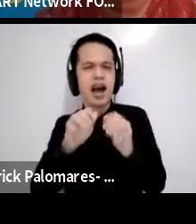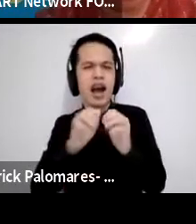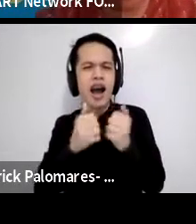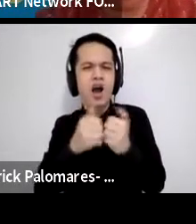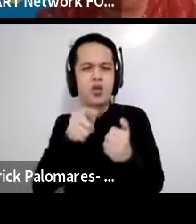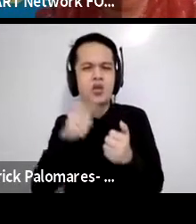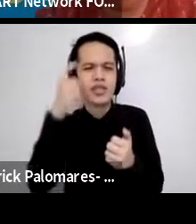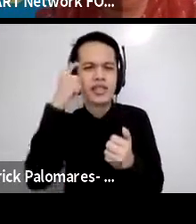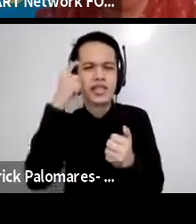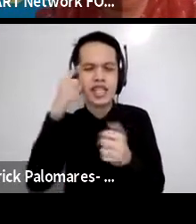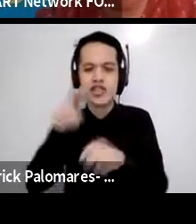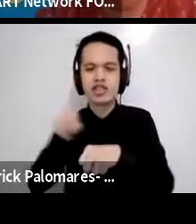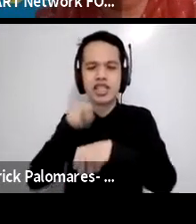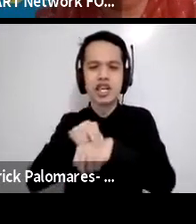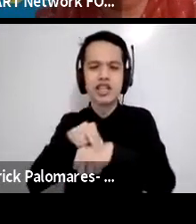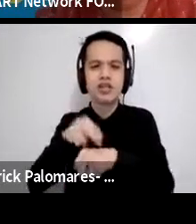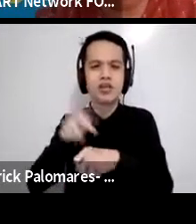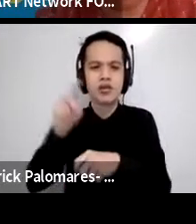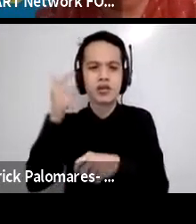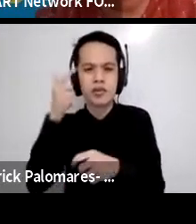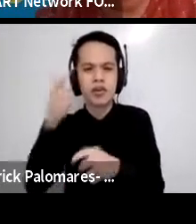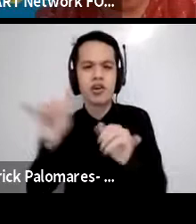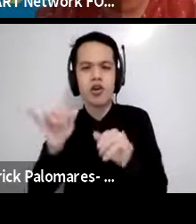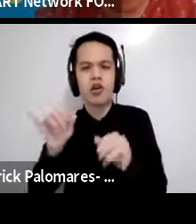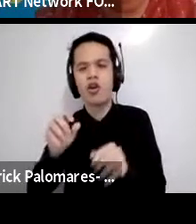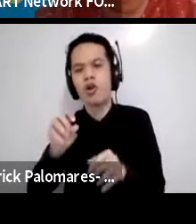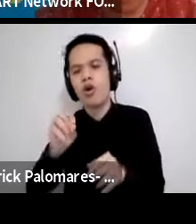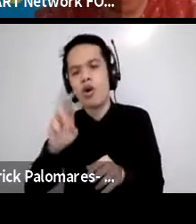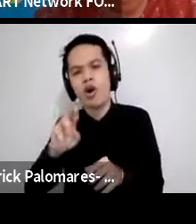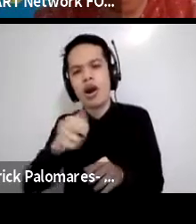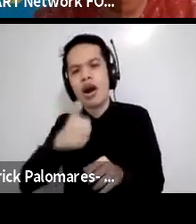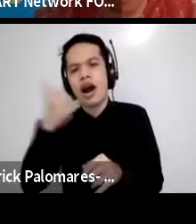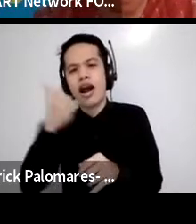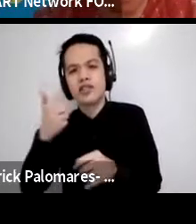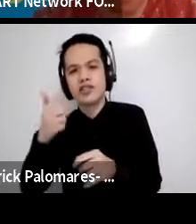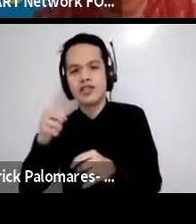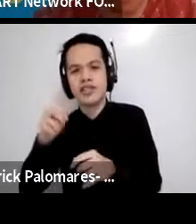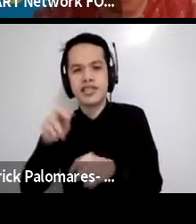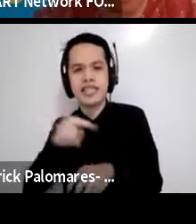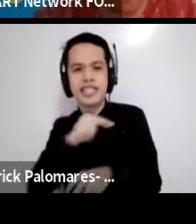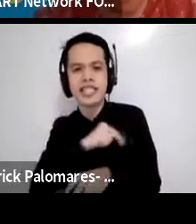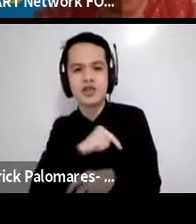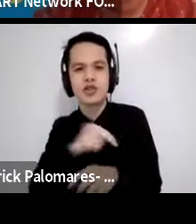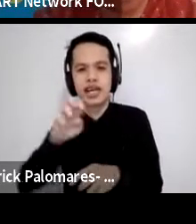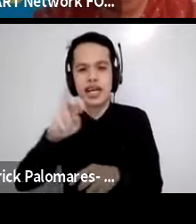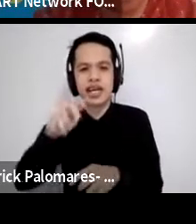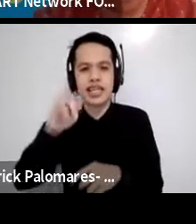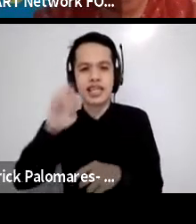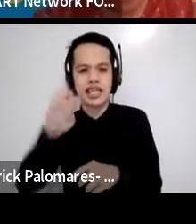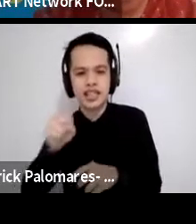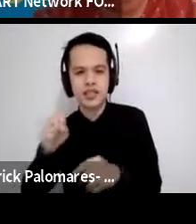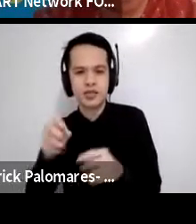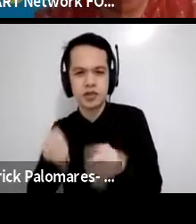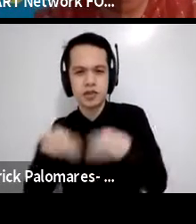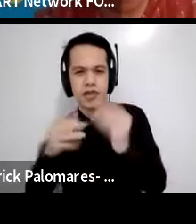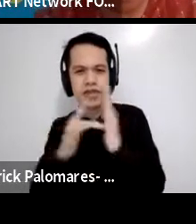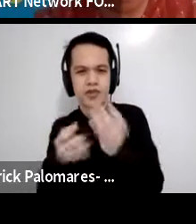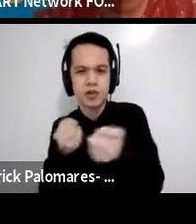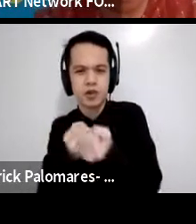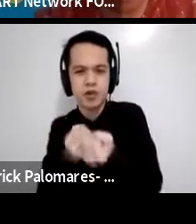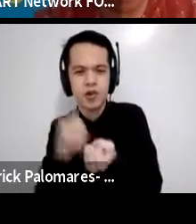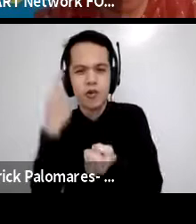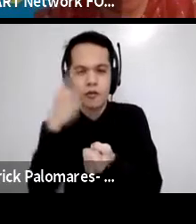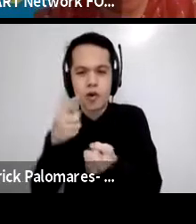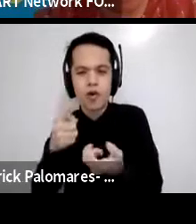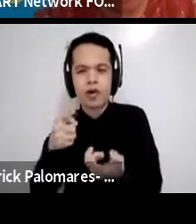the national government or any good-natured entities can help or assist in providing technical support or capacitating